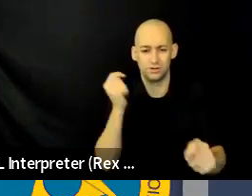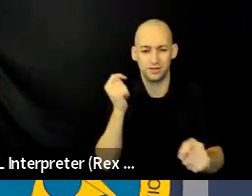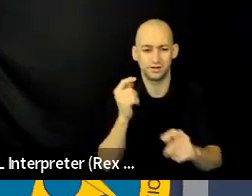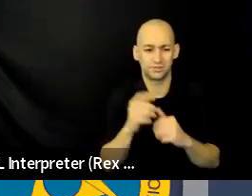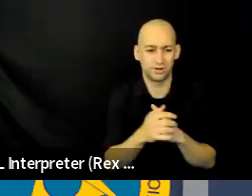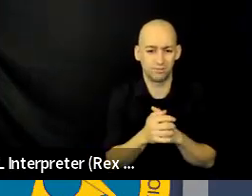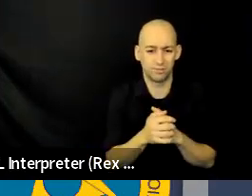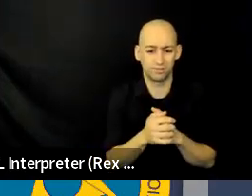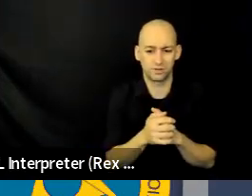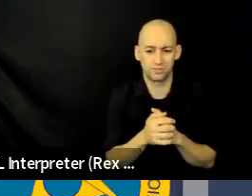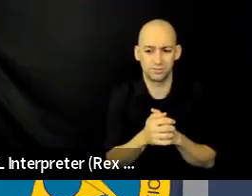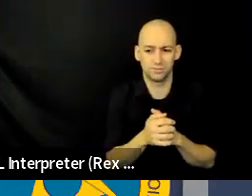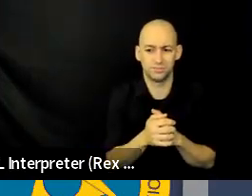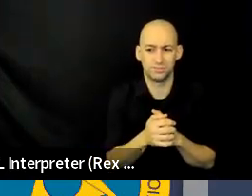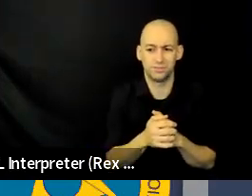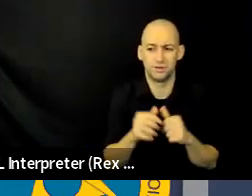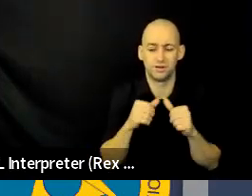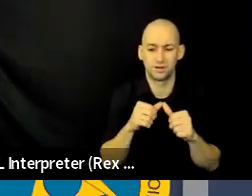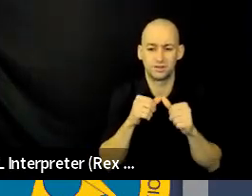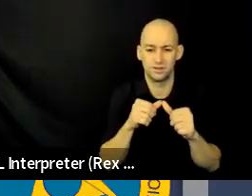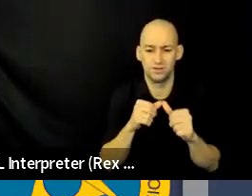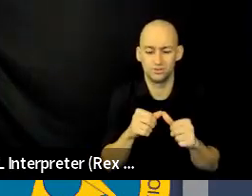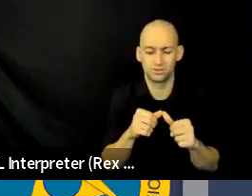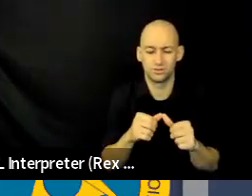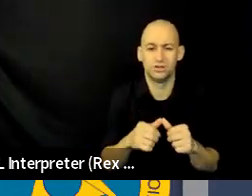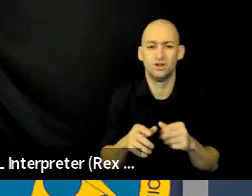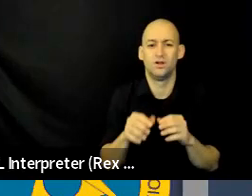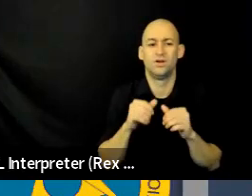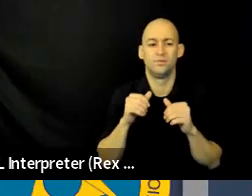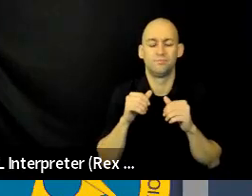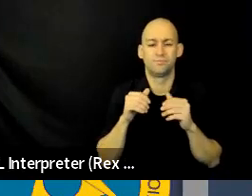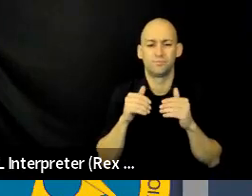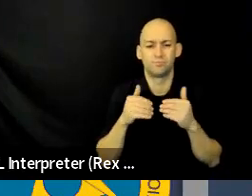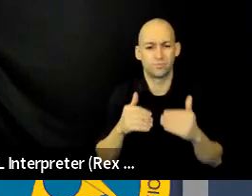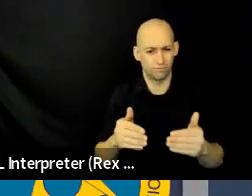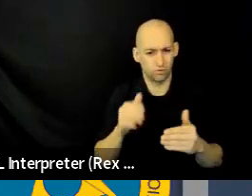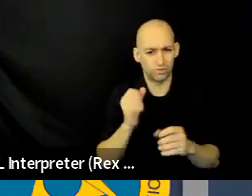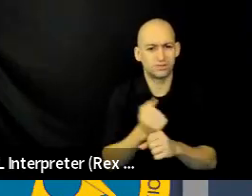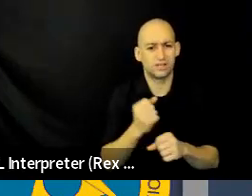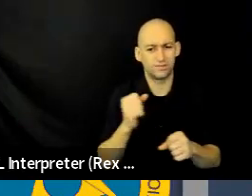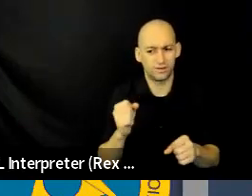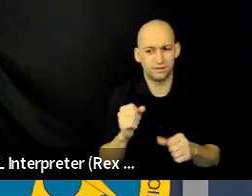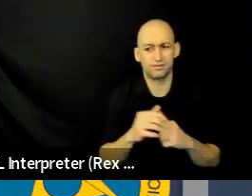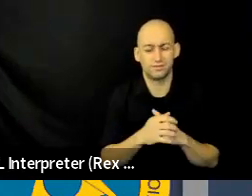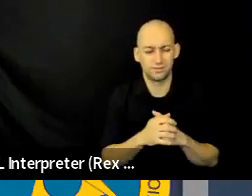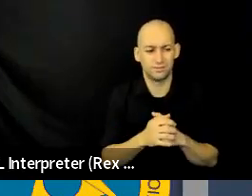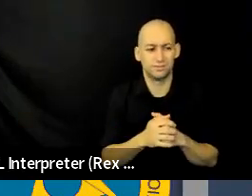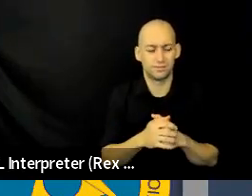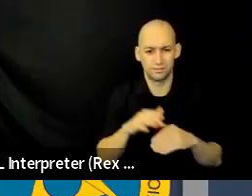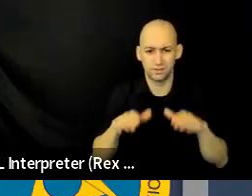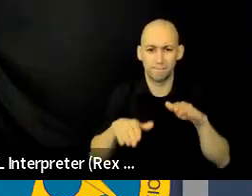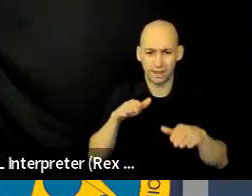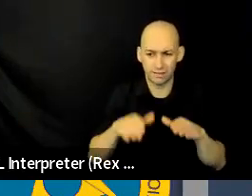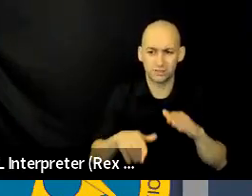and others continues to further ensure their safety. And that's the delicate balance we're all trying to